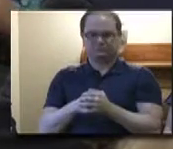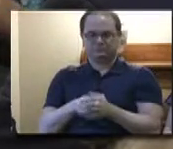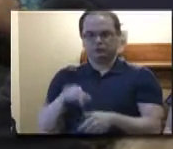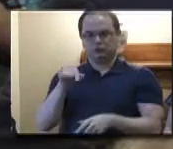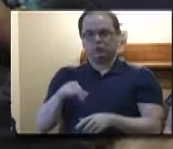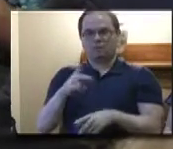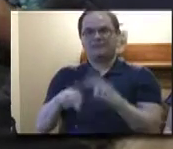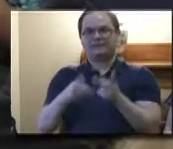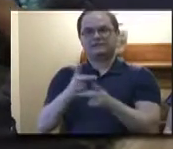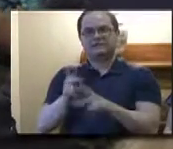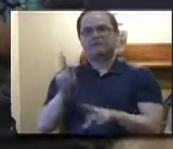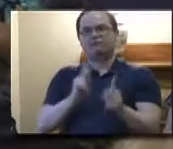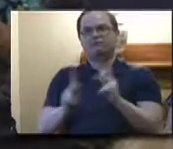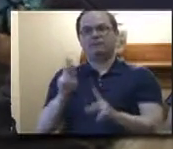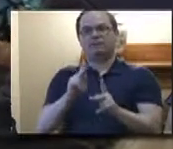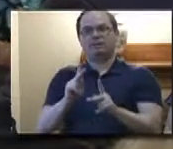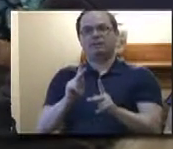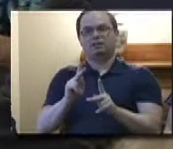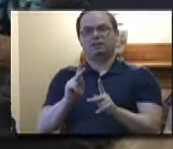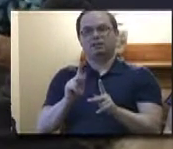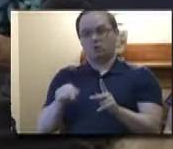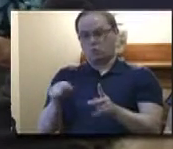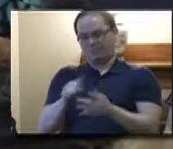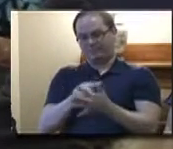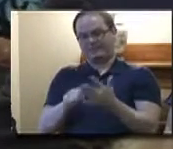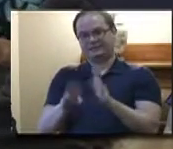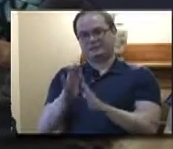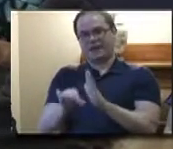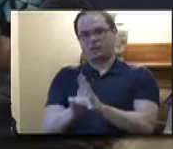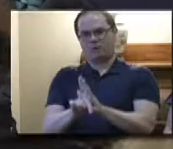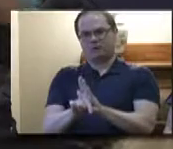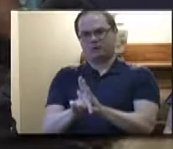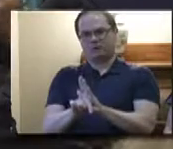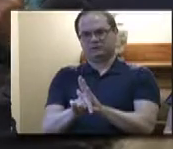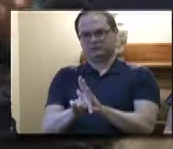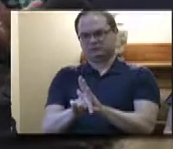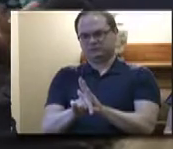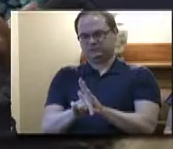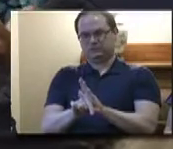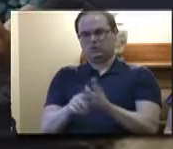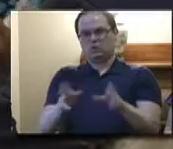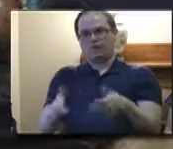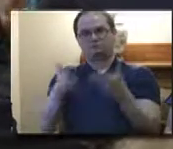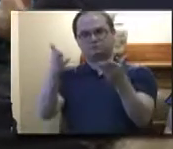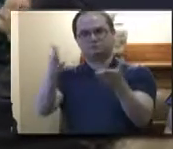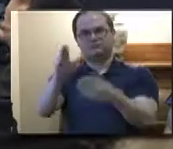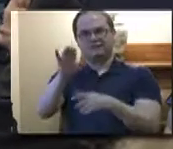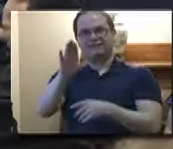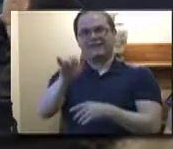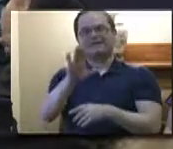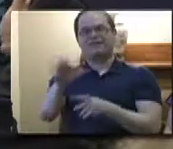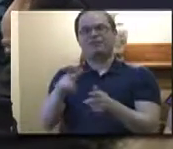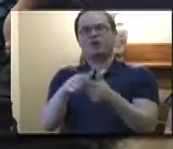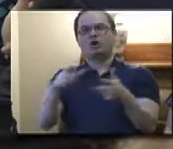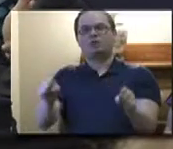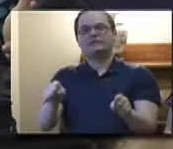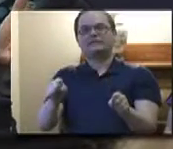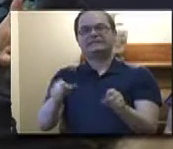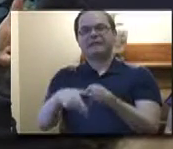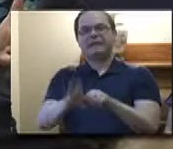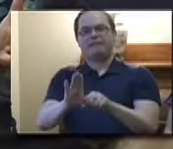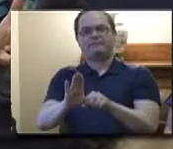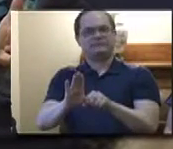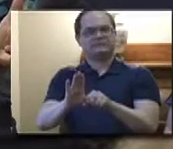types of people, deaf people with these kind of backgrounds, we make the case to the court that they're linguistically